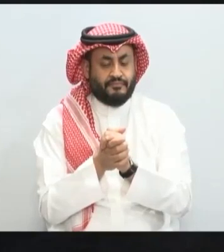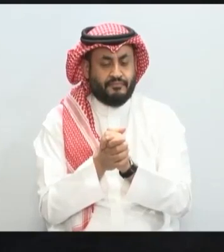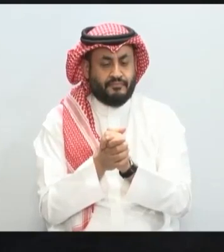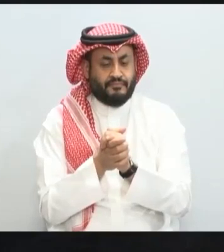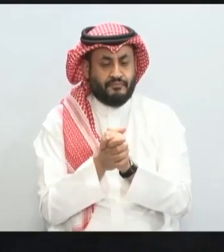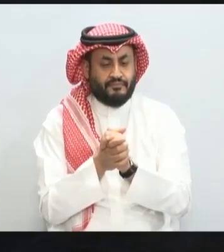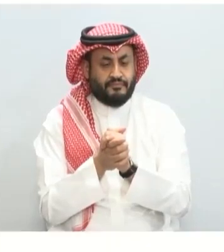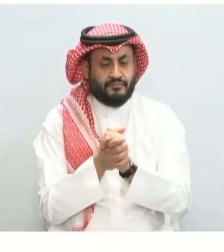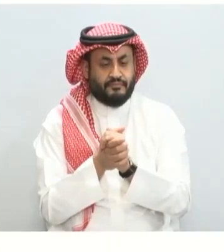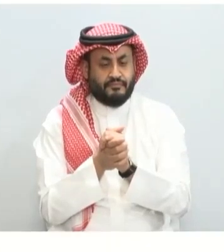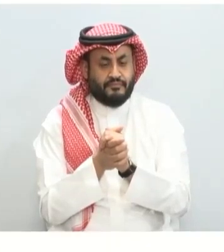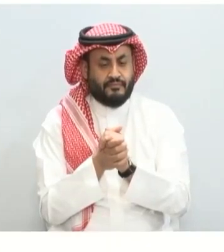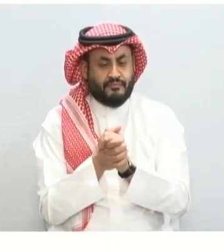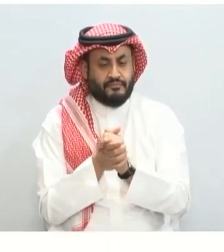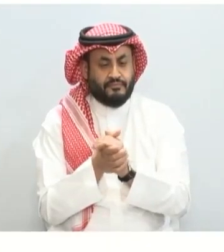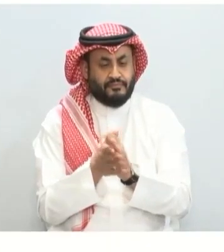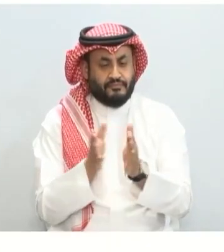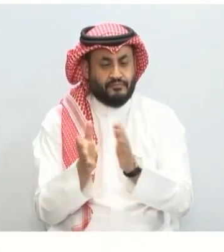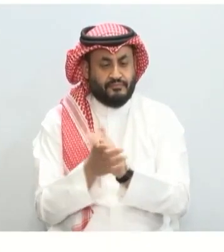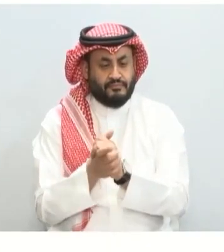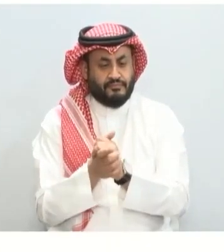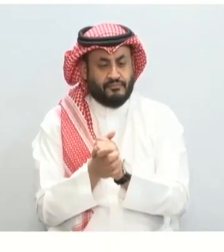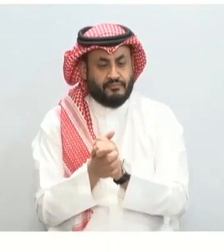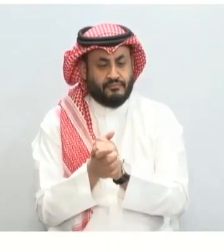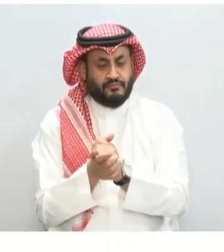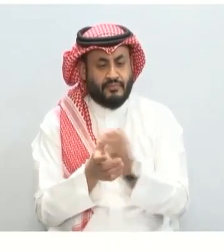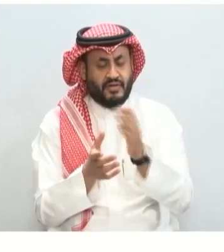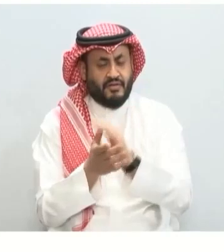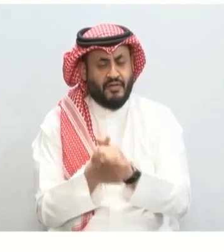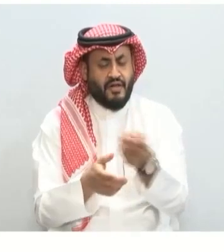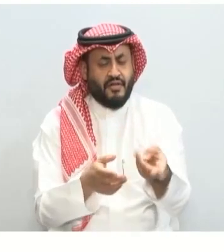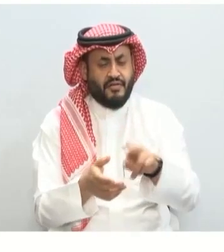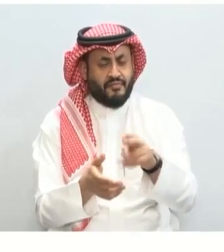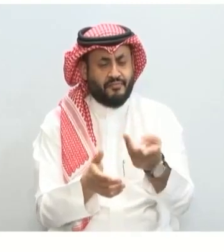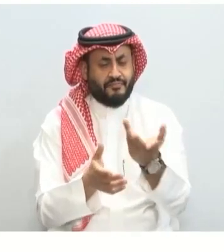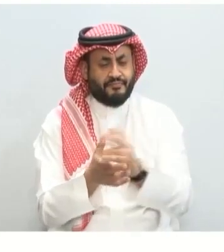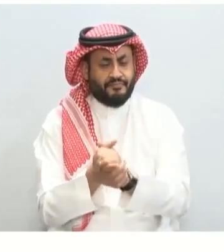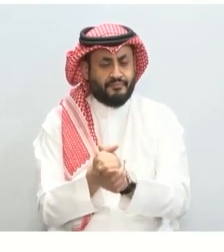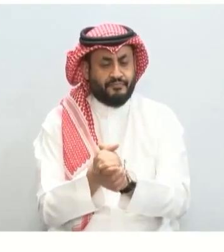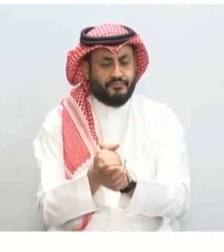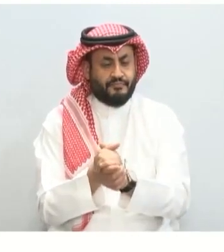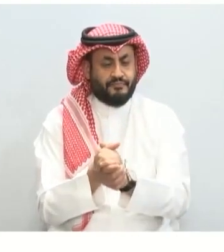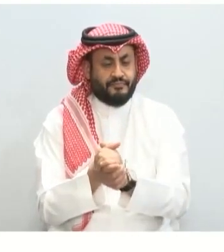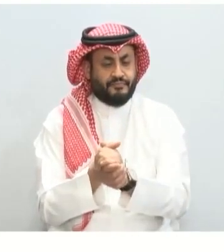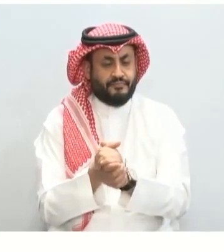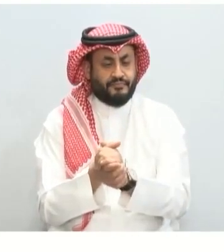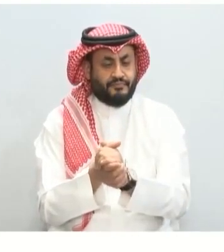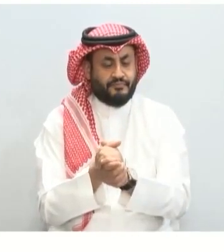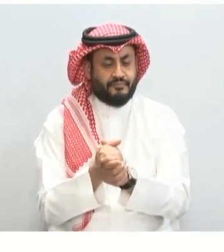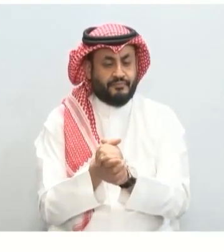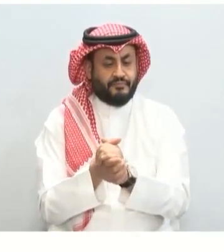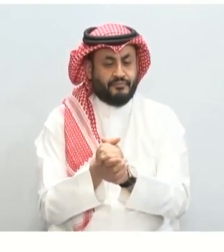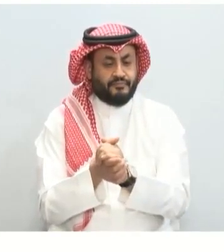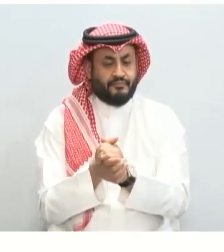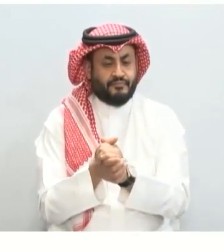now. Stuffed means full. Would you like to try the grilled asparagus? The grilled asparagus.